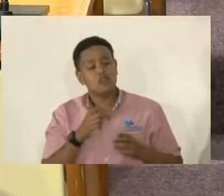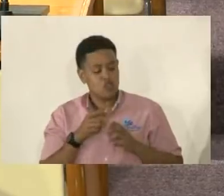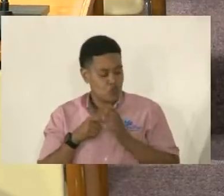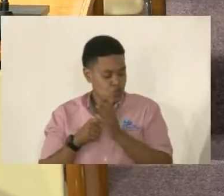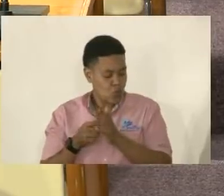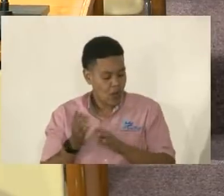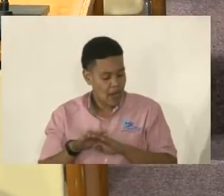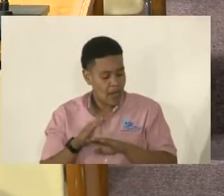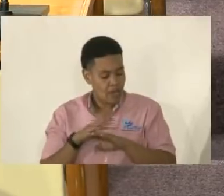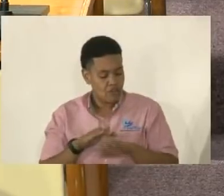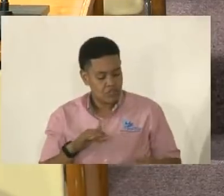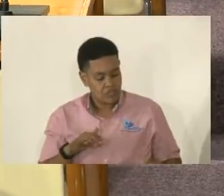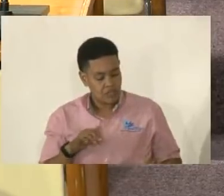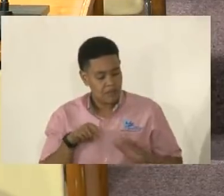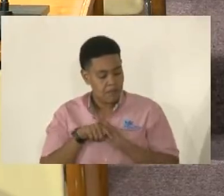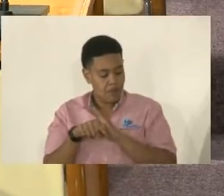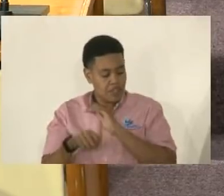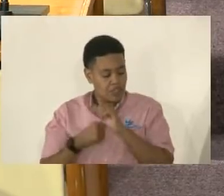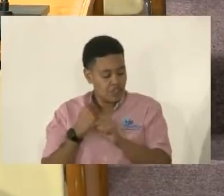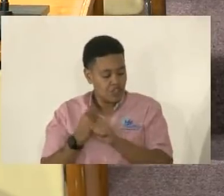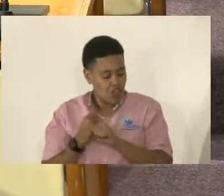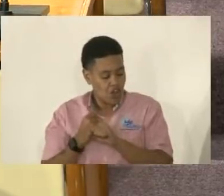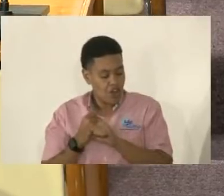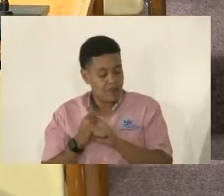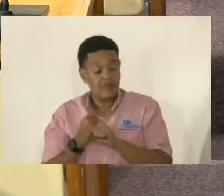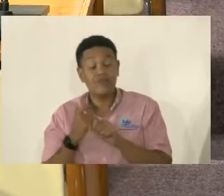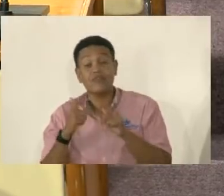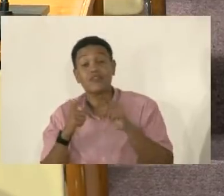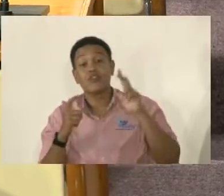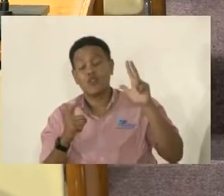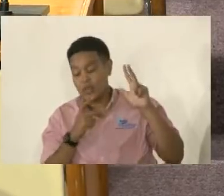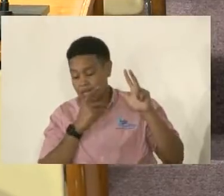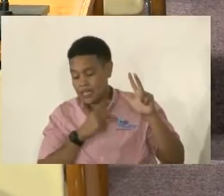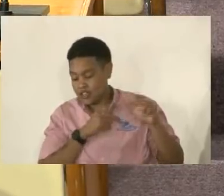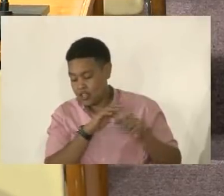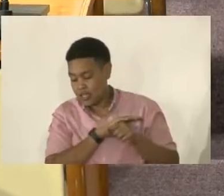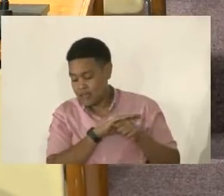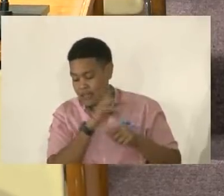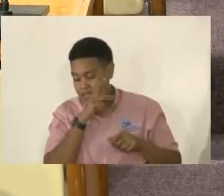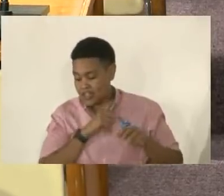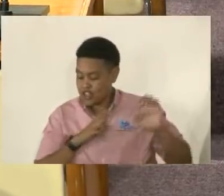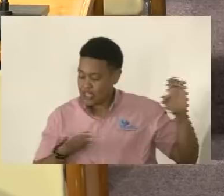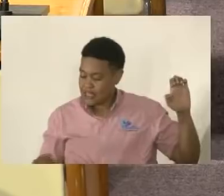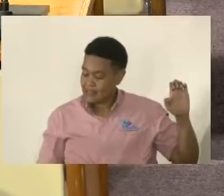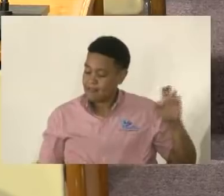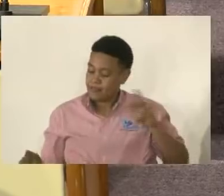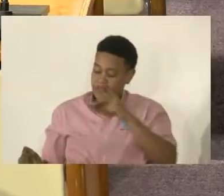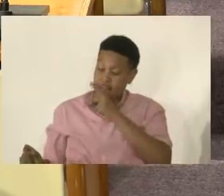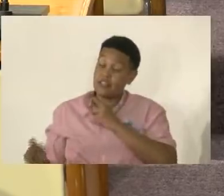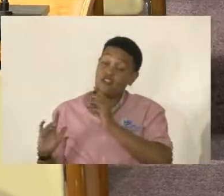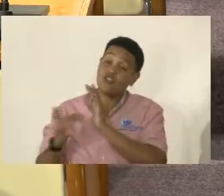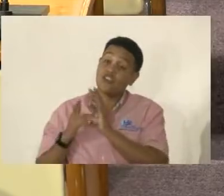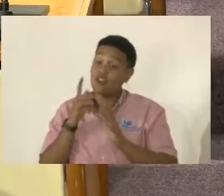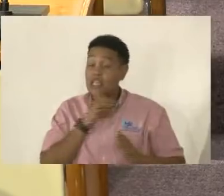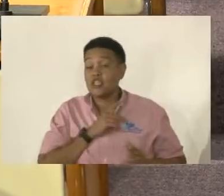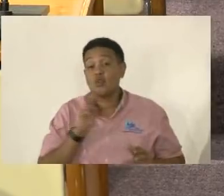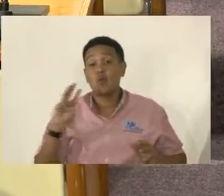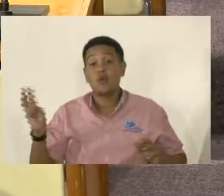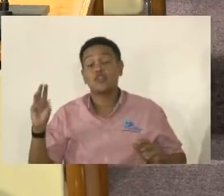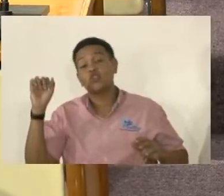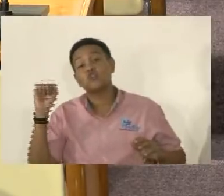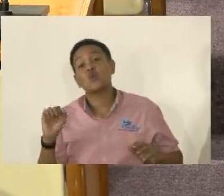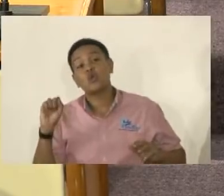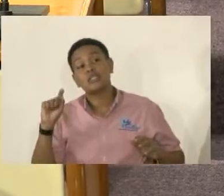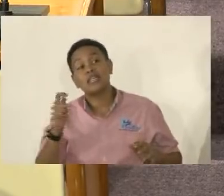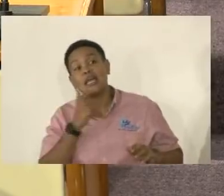this year in shootings, are largely the 3 Kingston divisions, which is Kingston Eastern, Kingston Central, Kingston Western, Southern St.